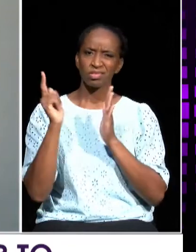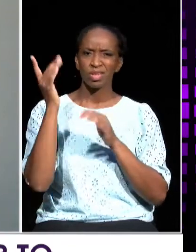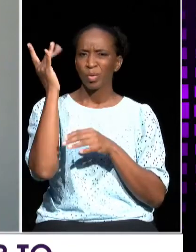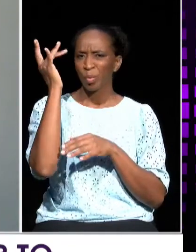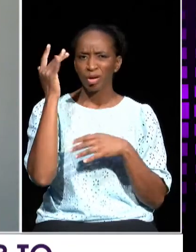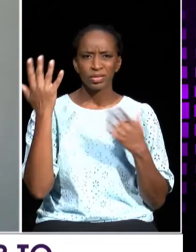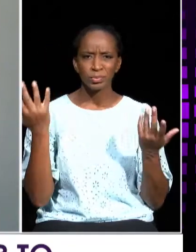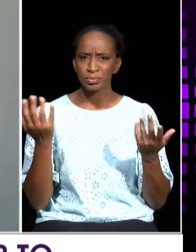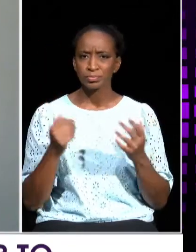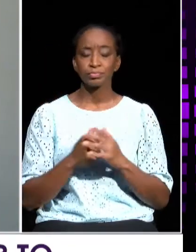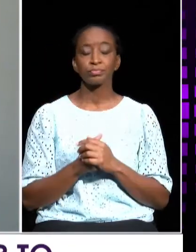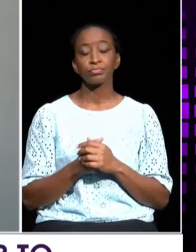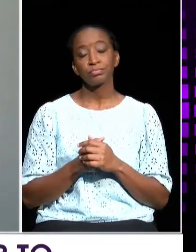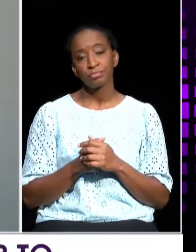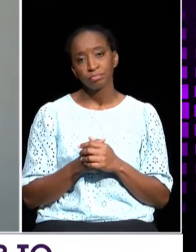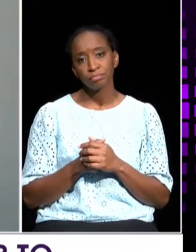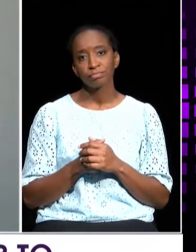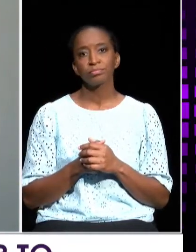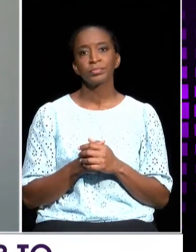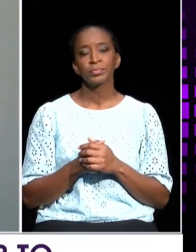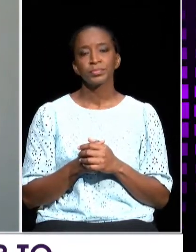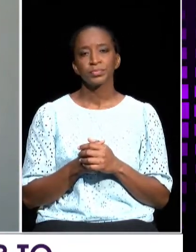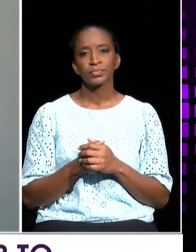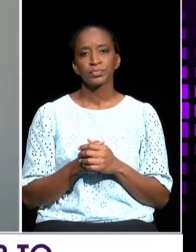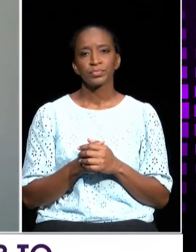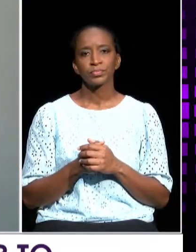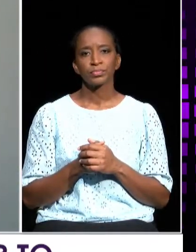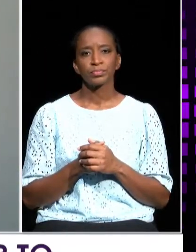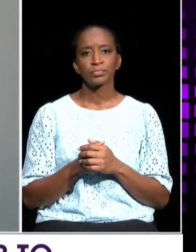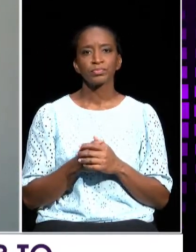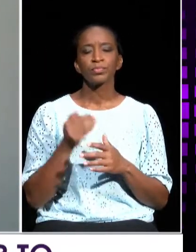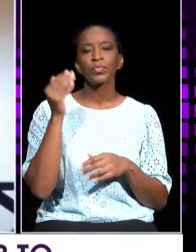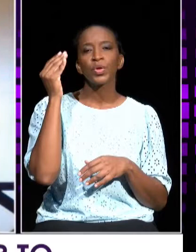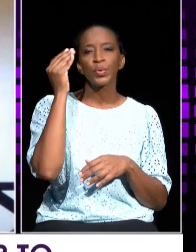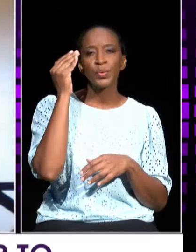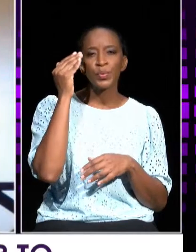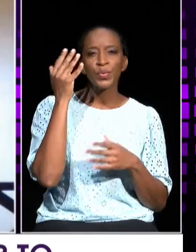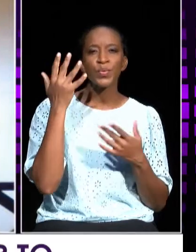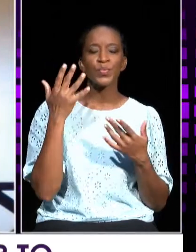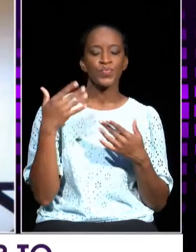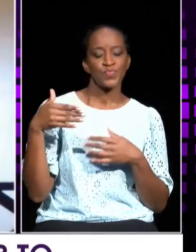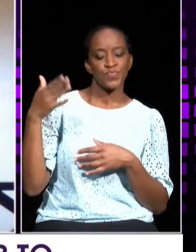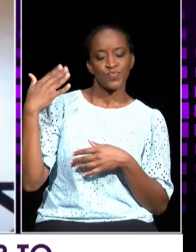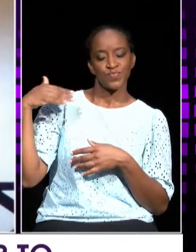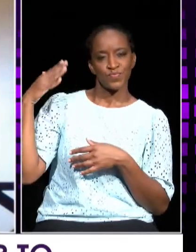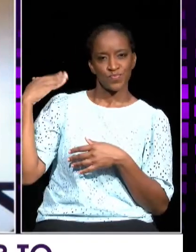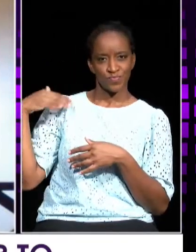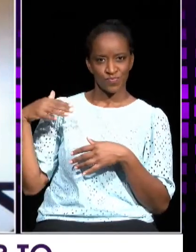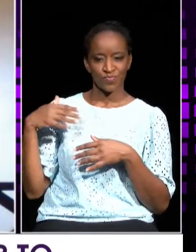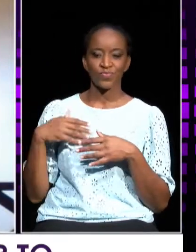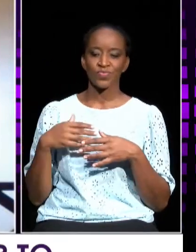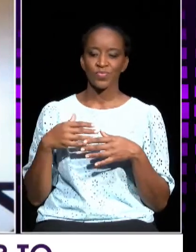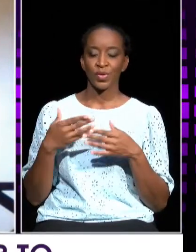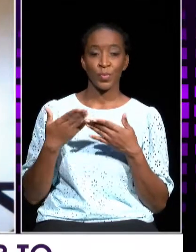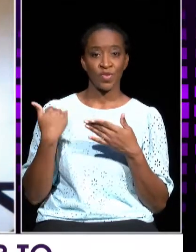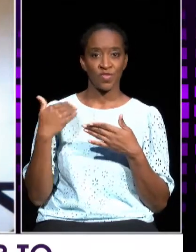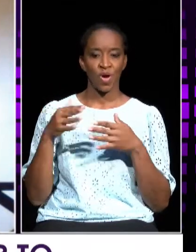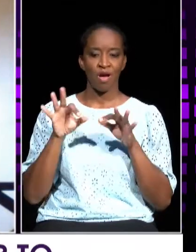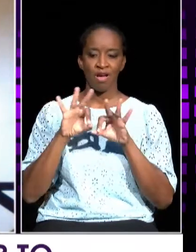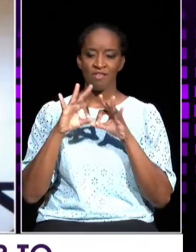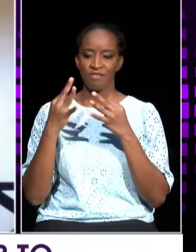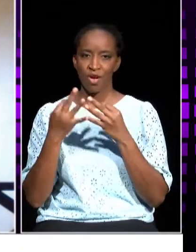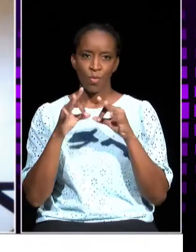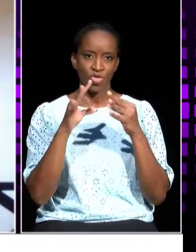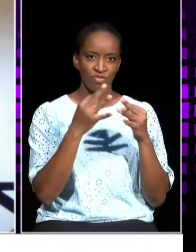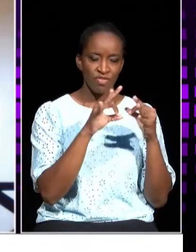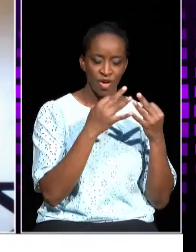started from the time we became almost private within our households, where our guard walls blocked us